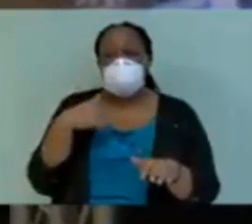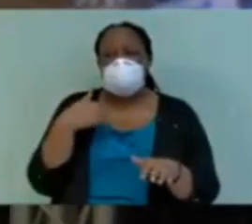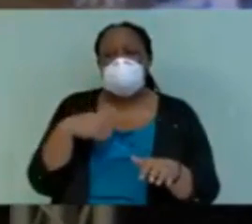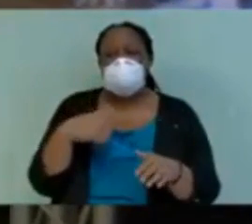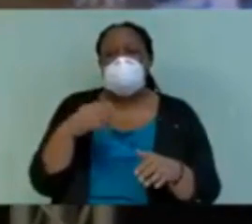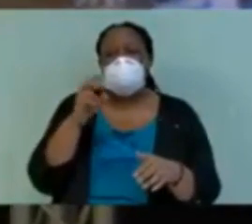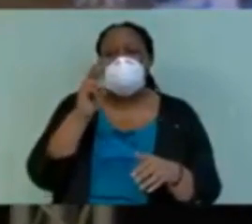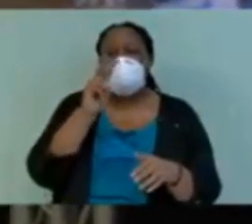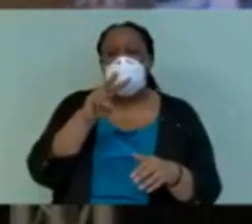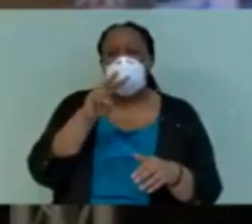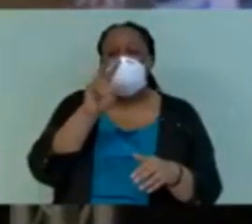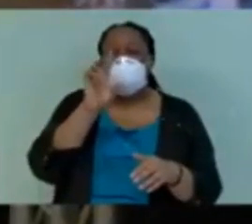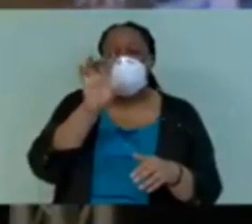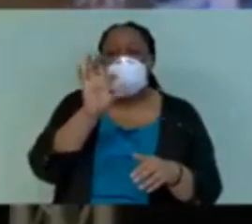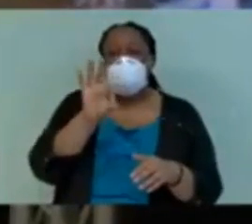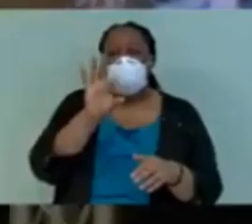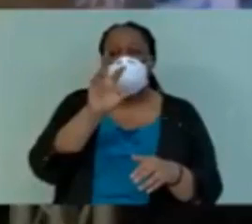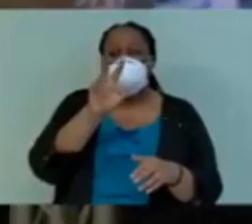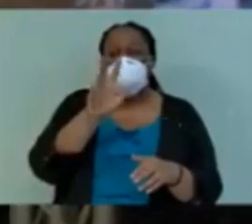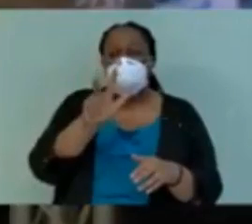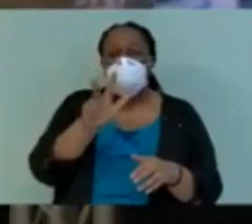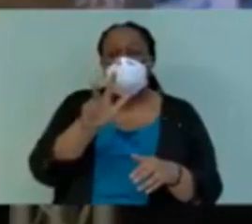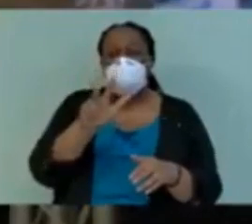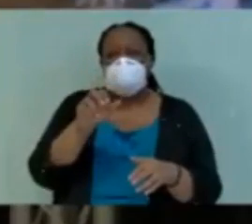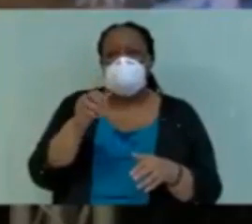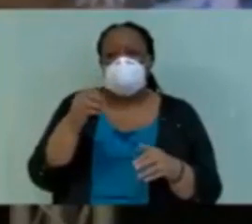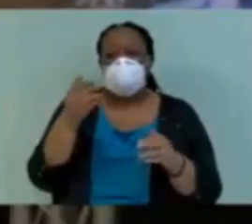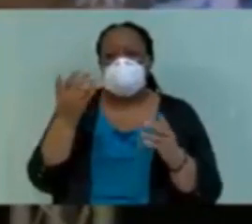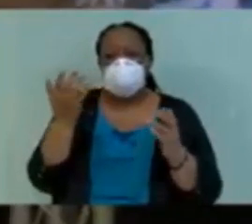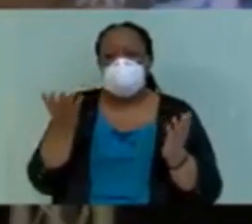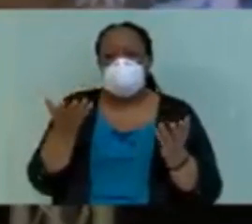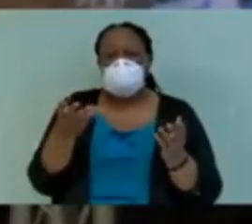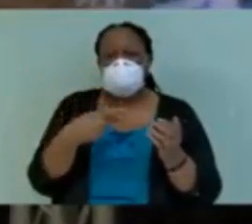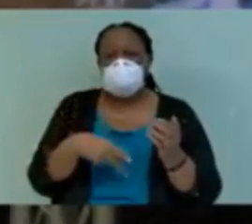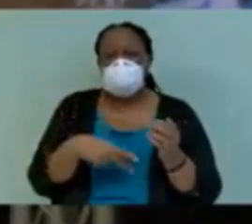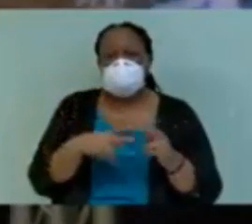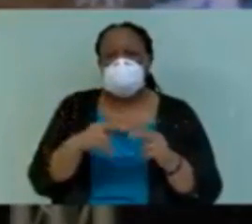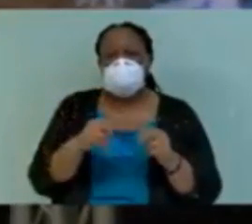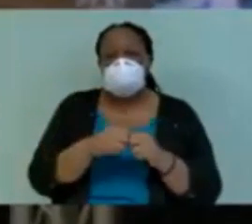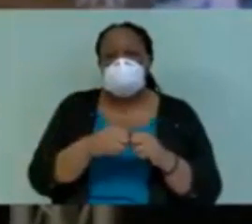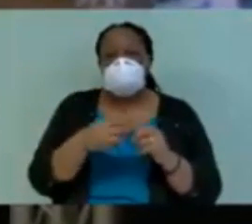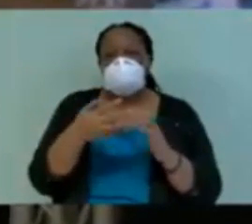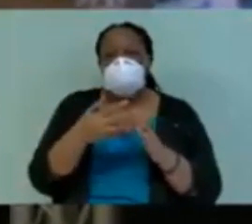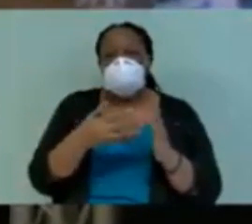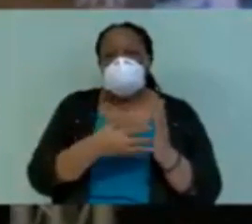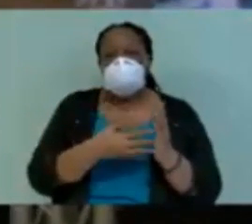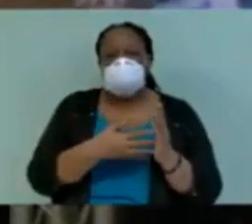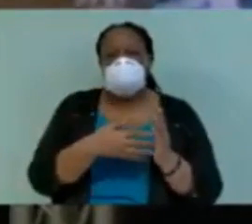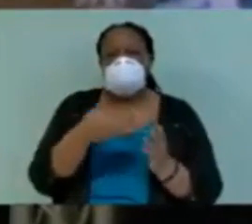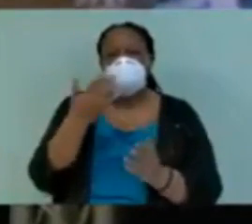3,090,445 confirmed cases of COVID-19 globally, with